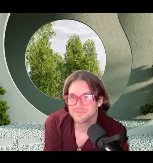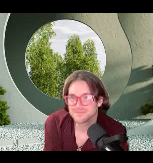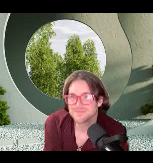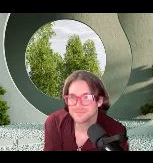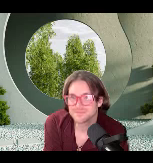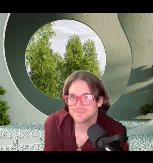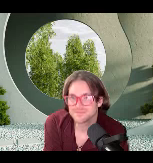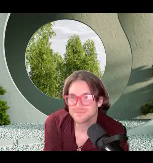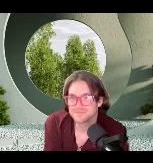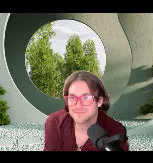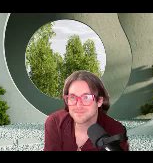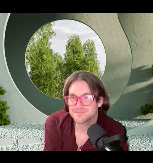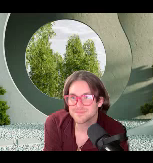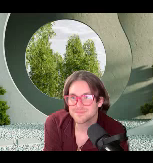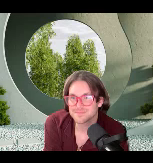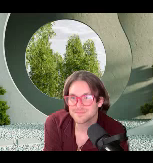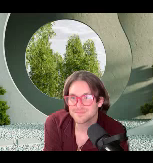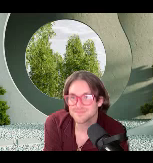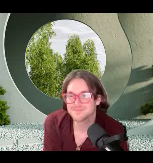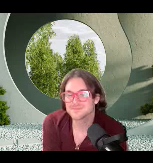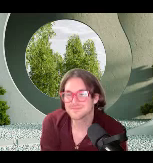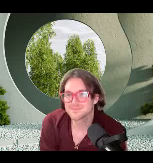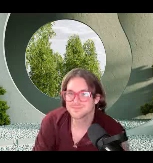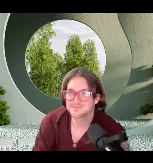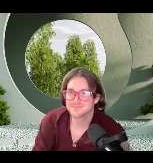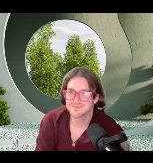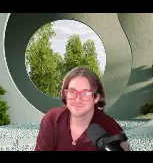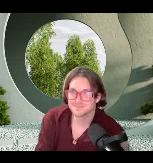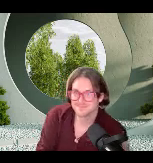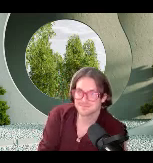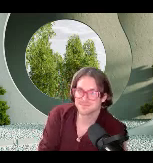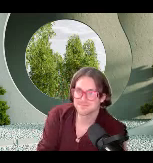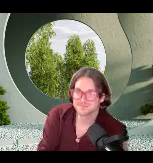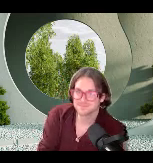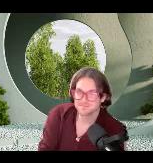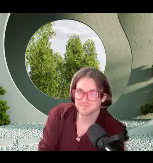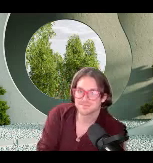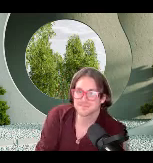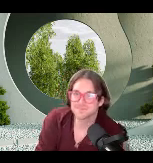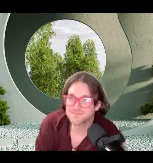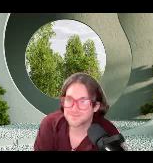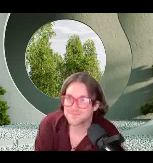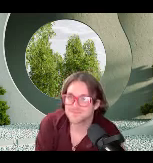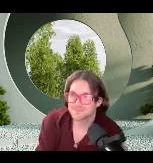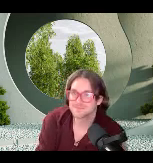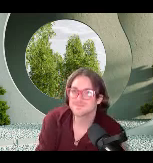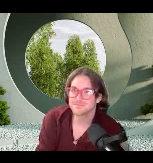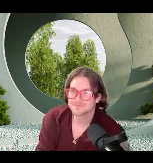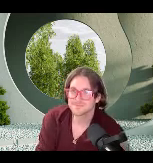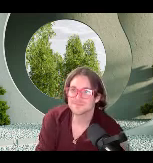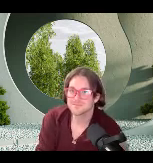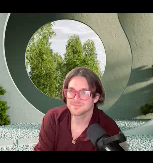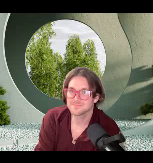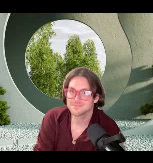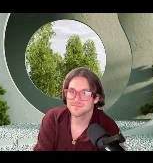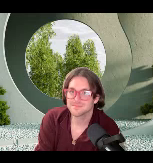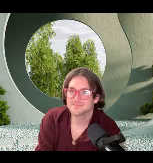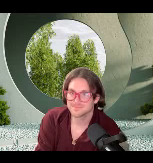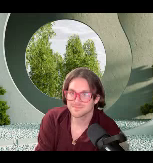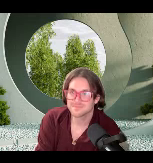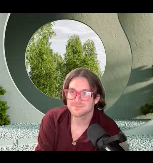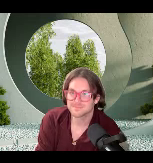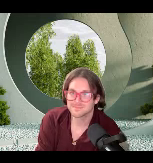Yes, I agree. It would be a clue, especially because the text doesn't really talk about the brain part. It doesn't have anything to